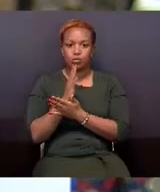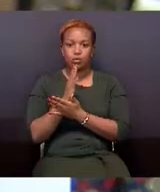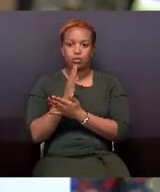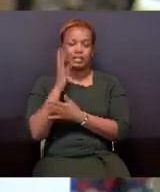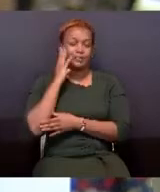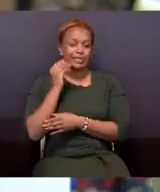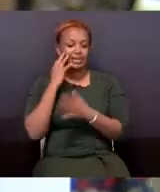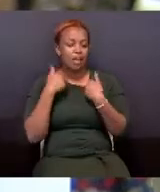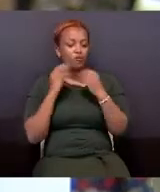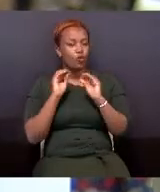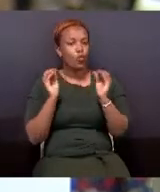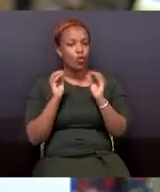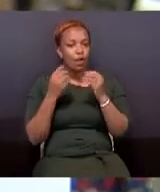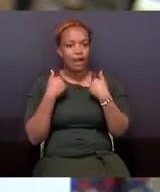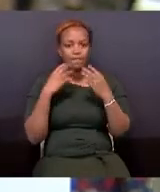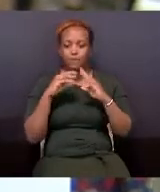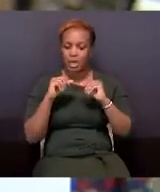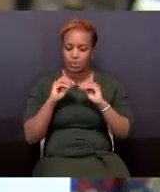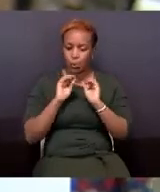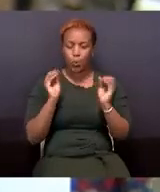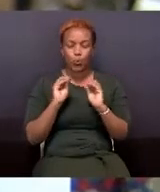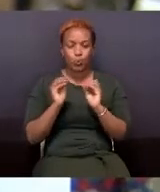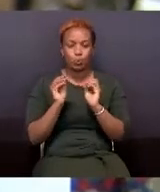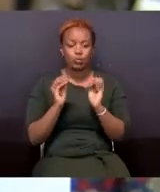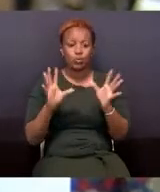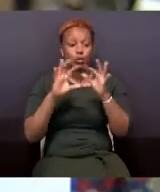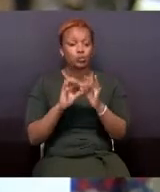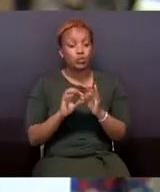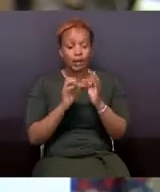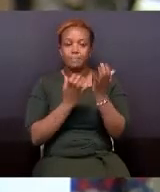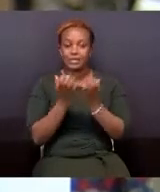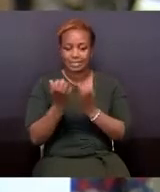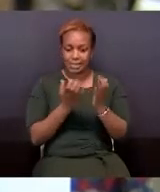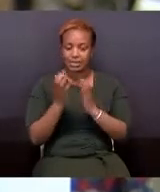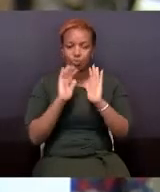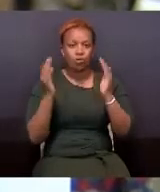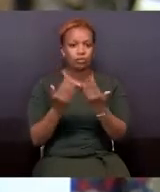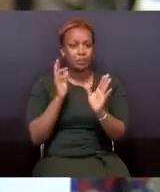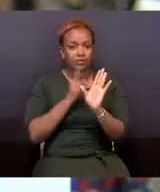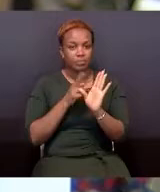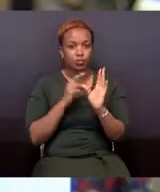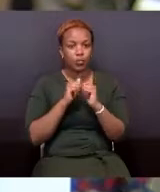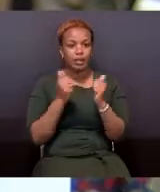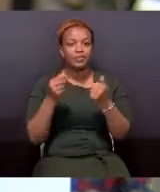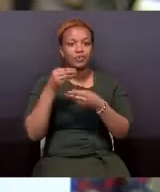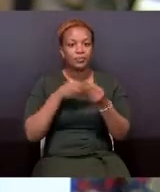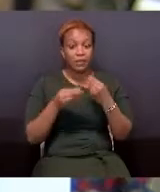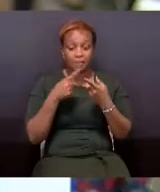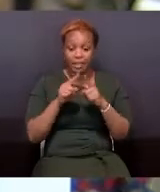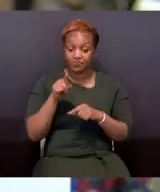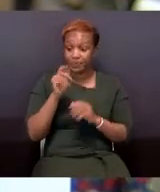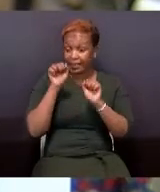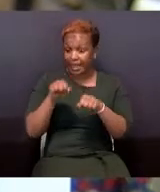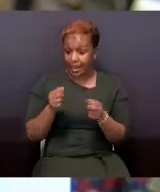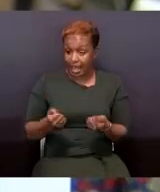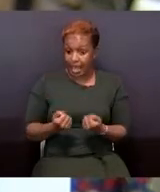be able to get into the business world, to be able to be active participants of the economy. But that will be done through lobbying